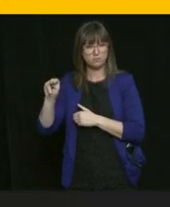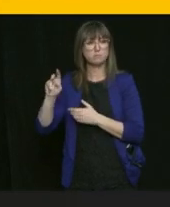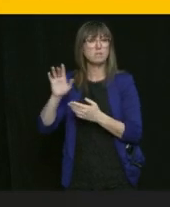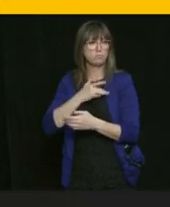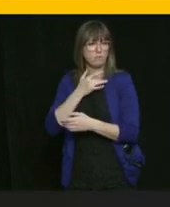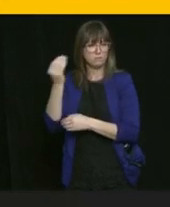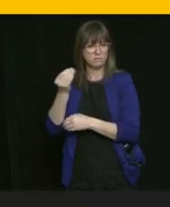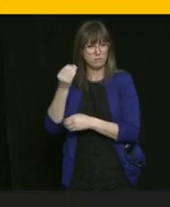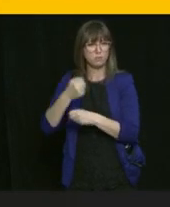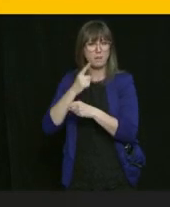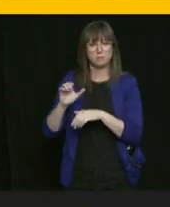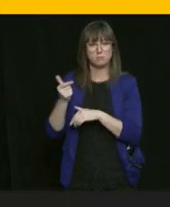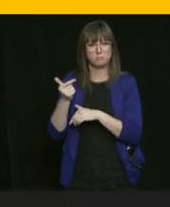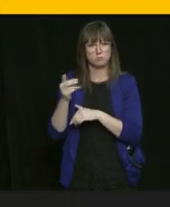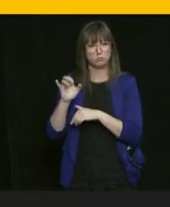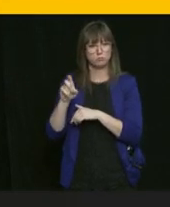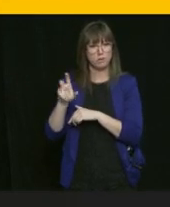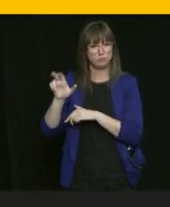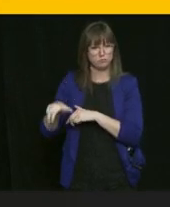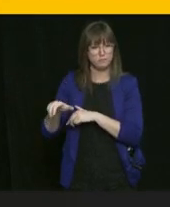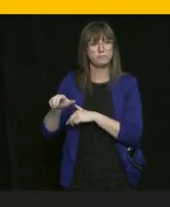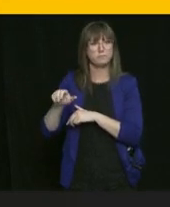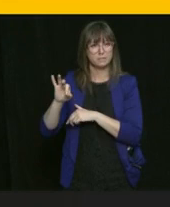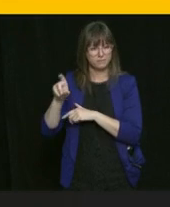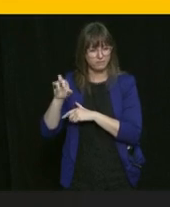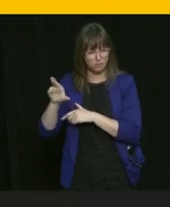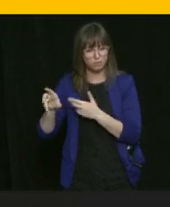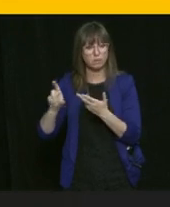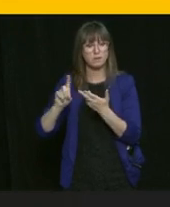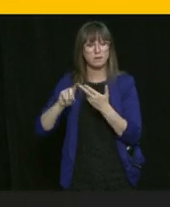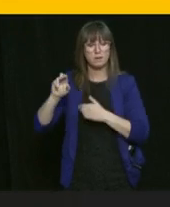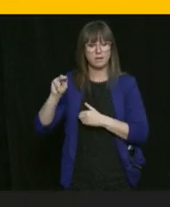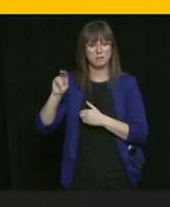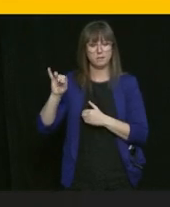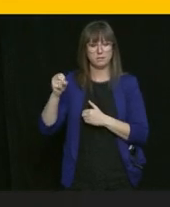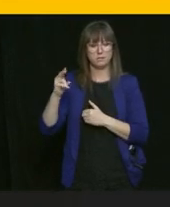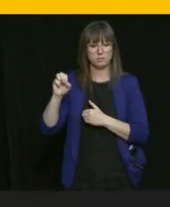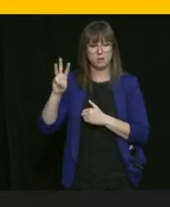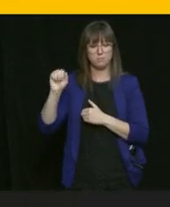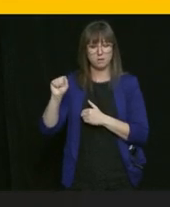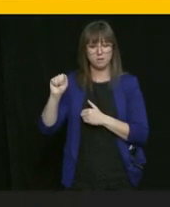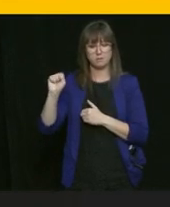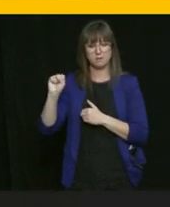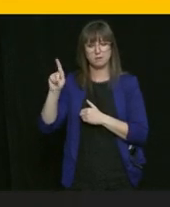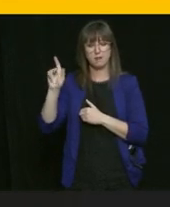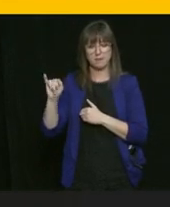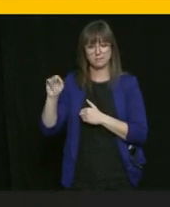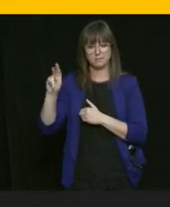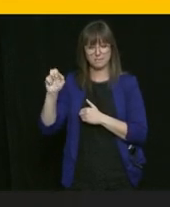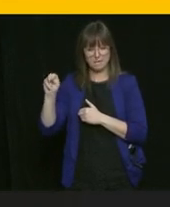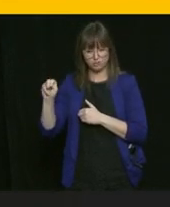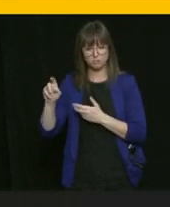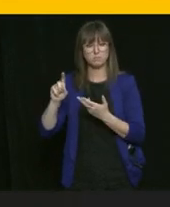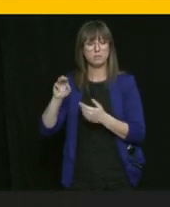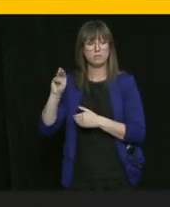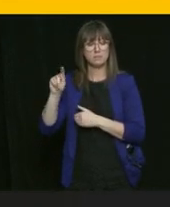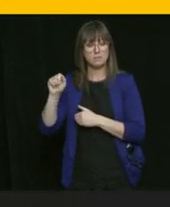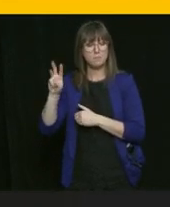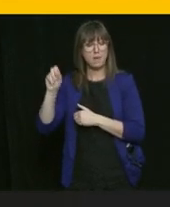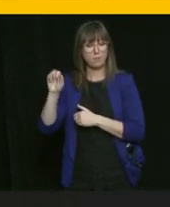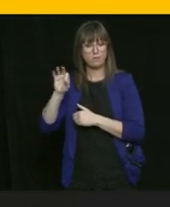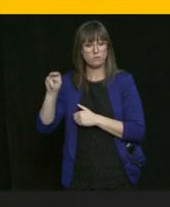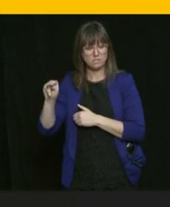need and that appropriate Anishinaabe Nation and Madawa First Nations Management, as well as the province of Ontario, to ensure that community members